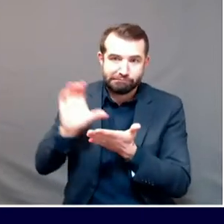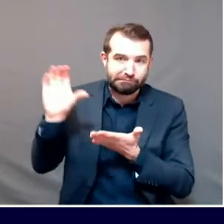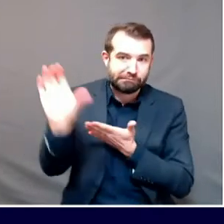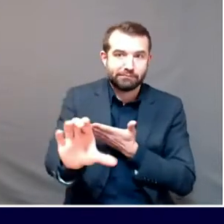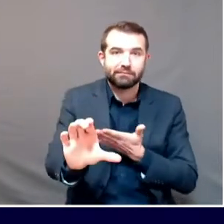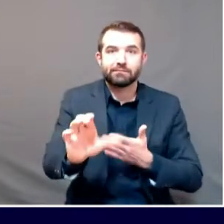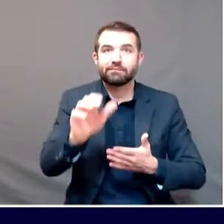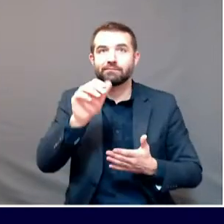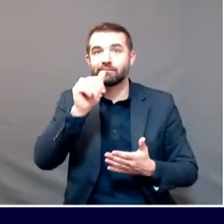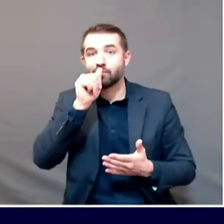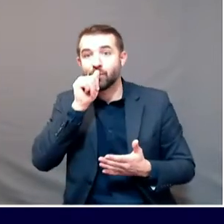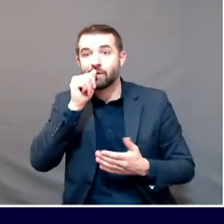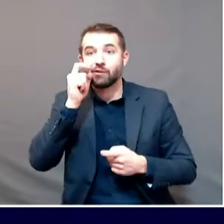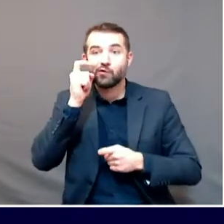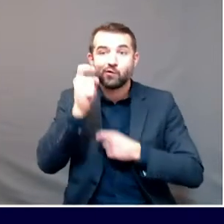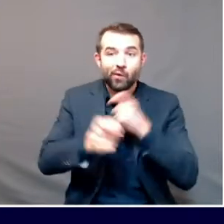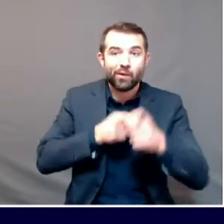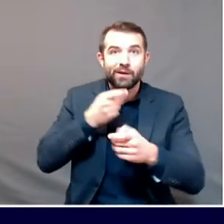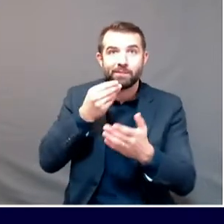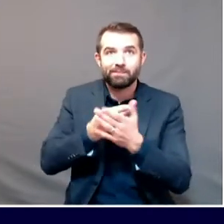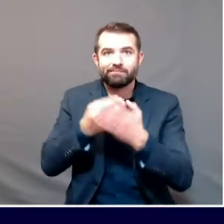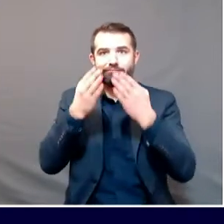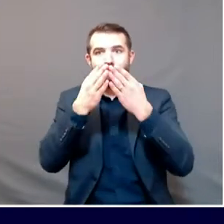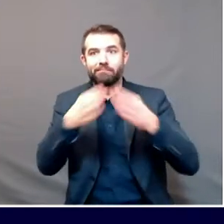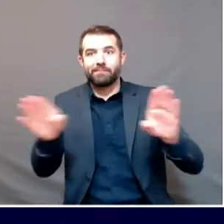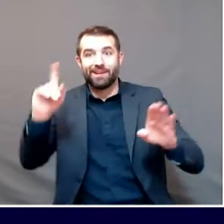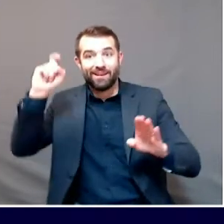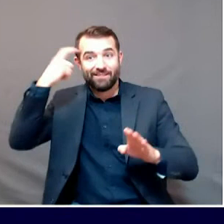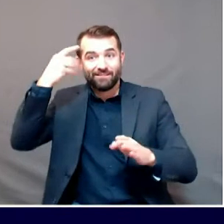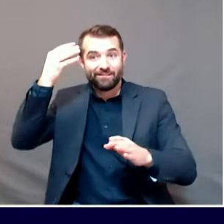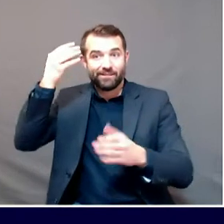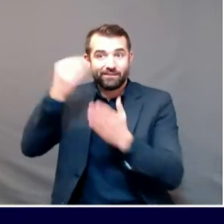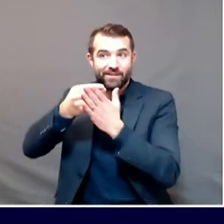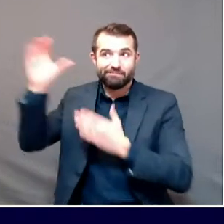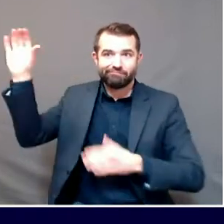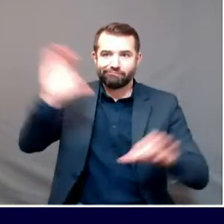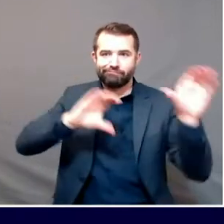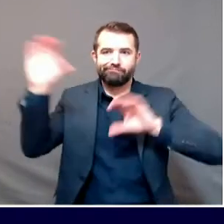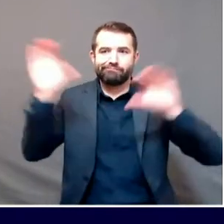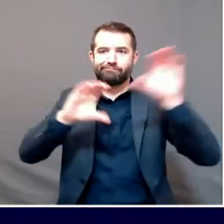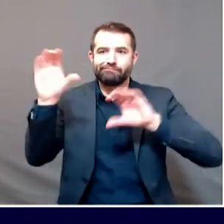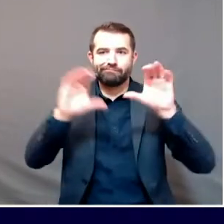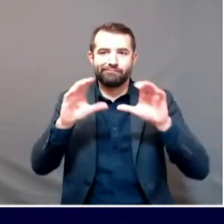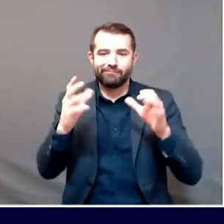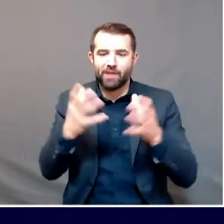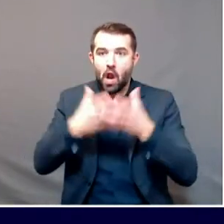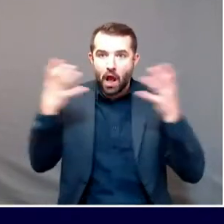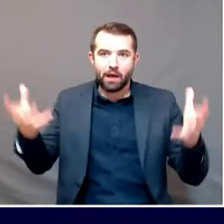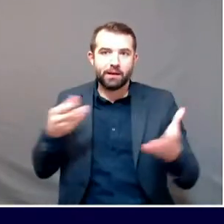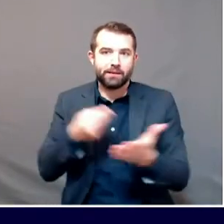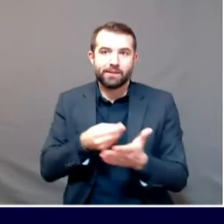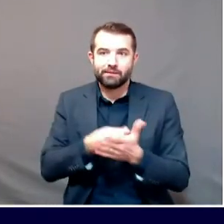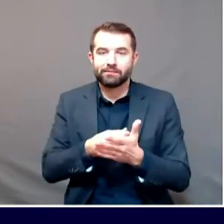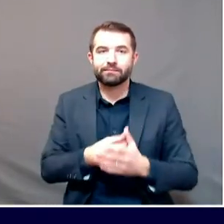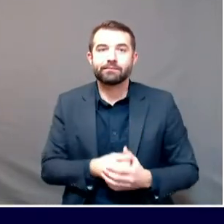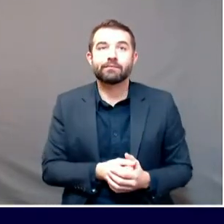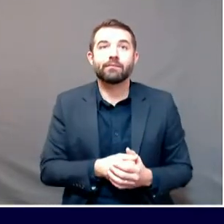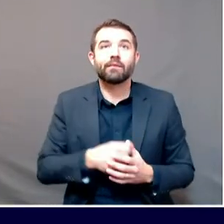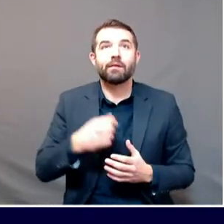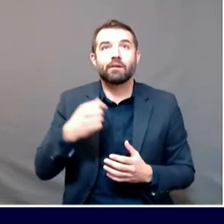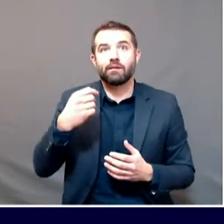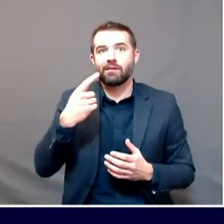top priority. It was also a merging of interests. It was in everyone's interest to get